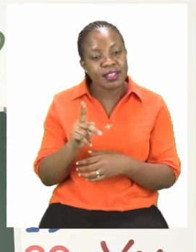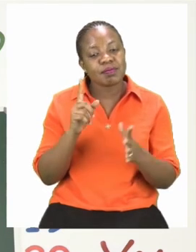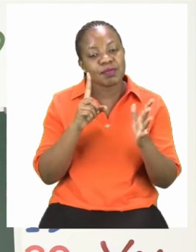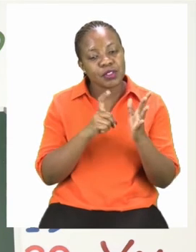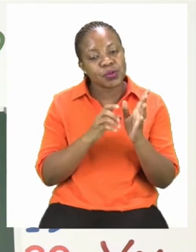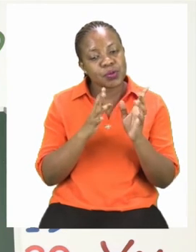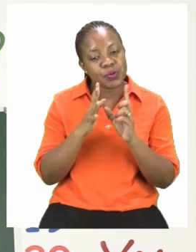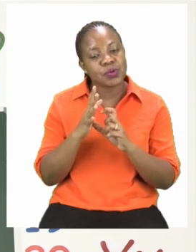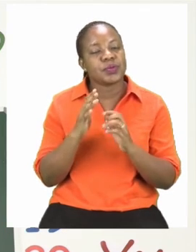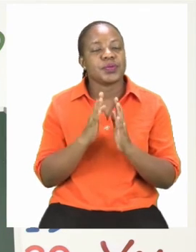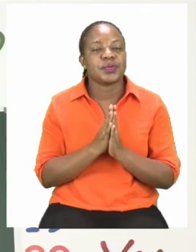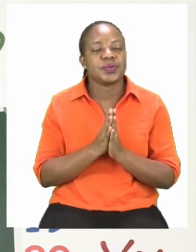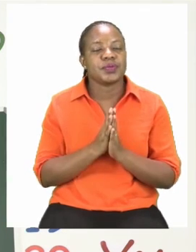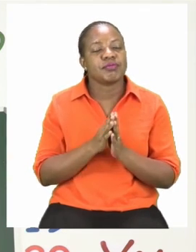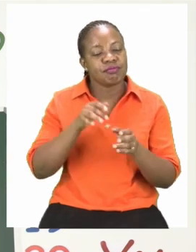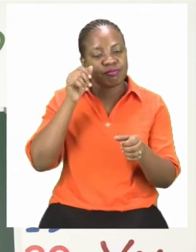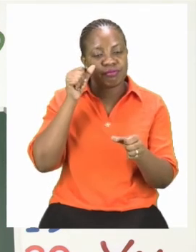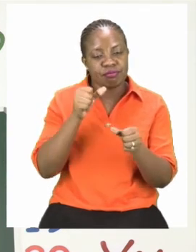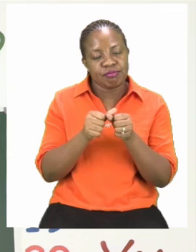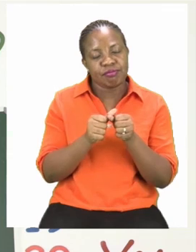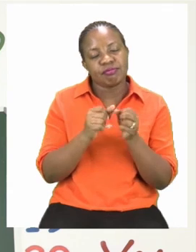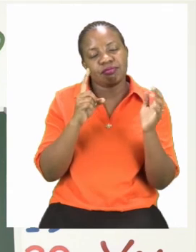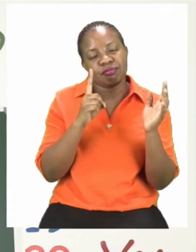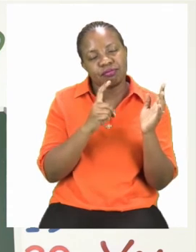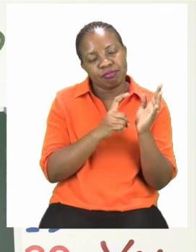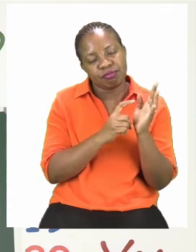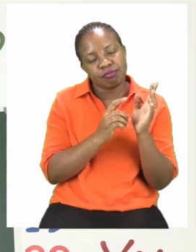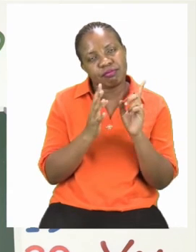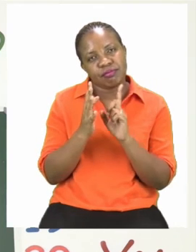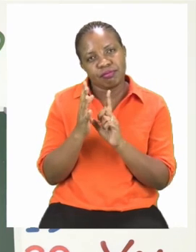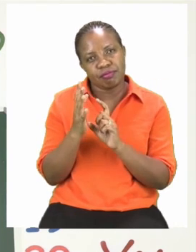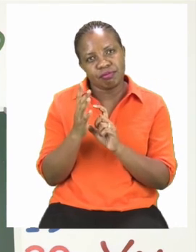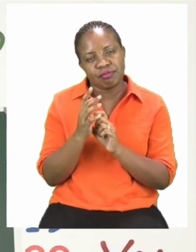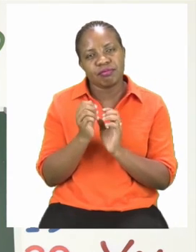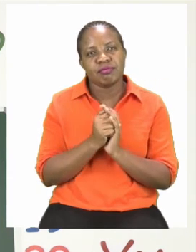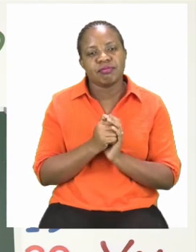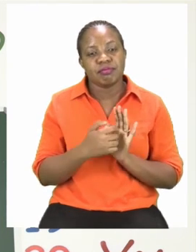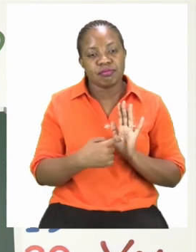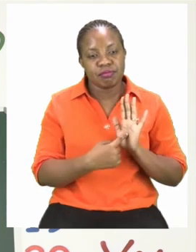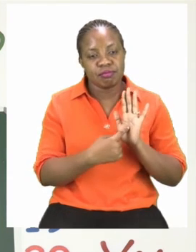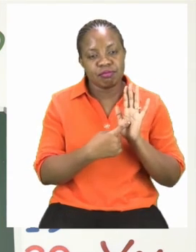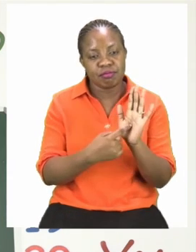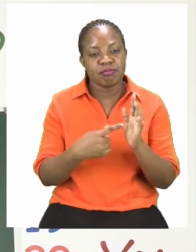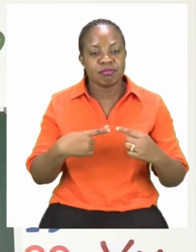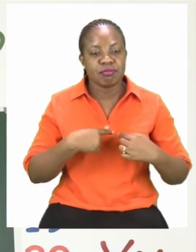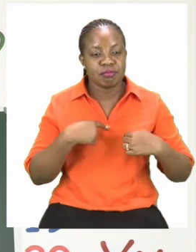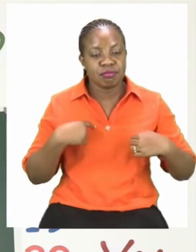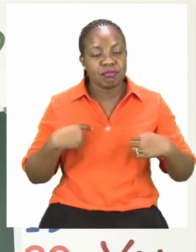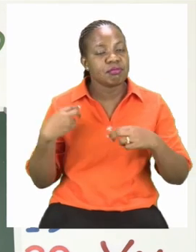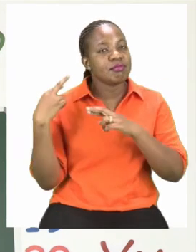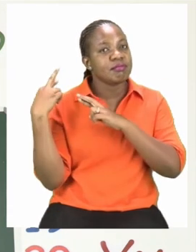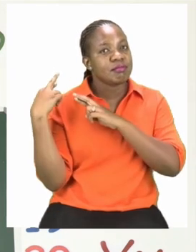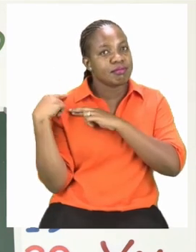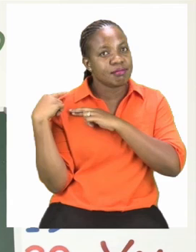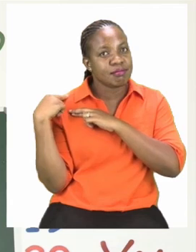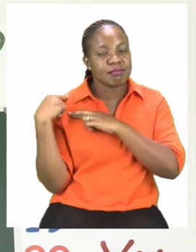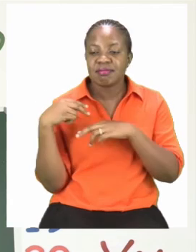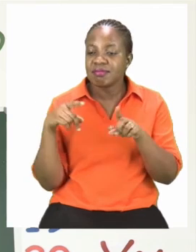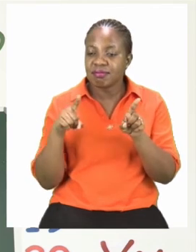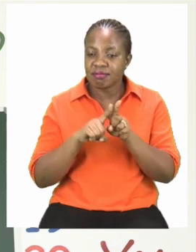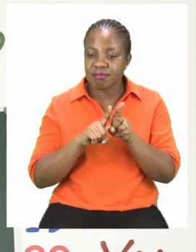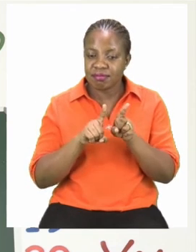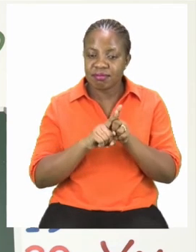is wrong, and you have to start again and share equally. So that is how